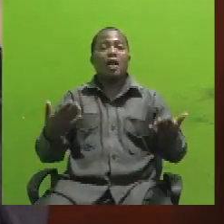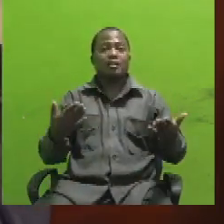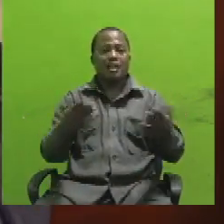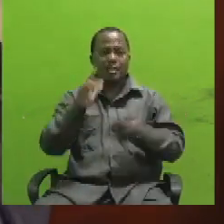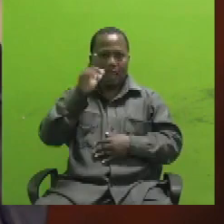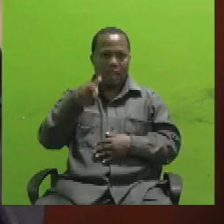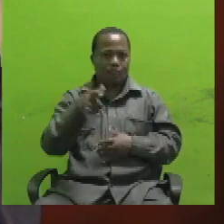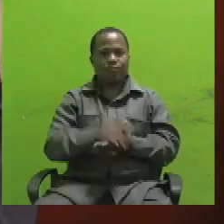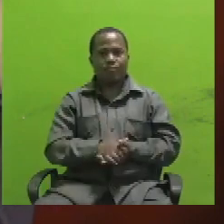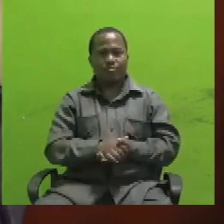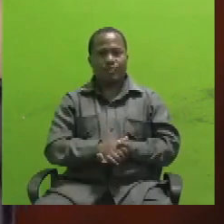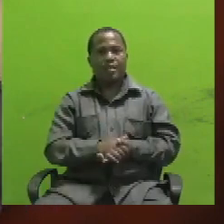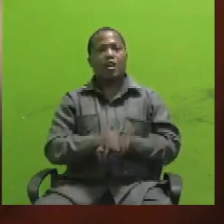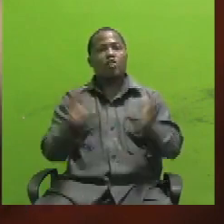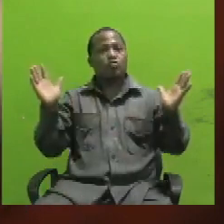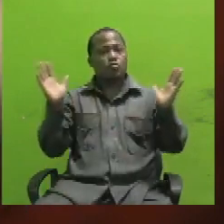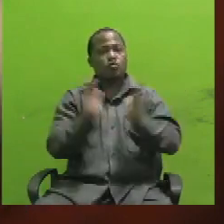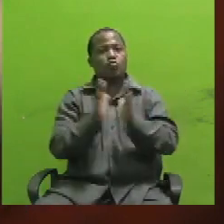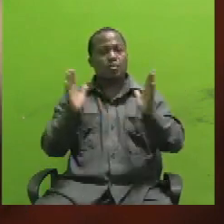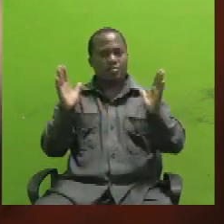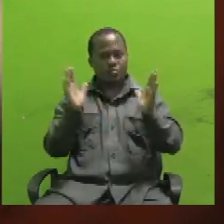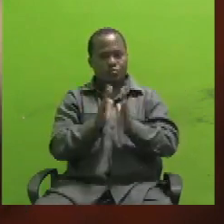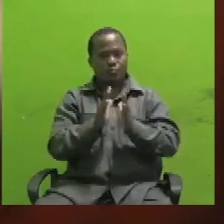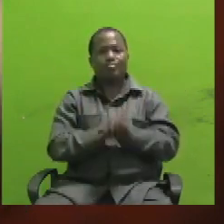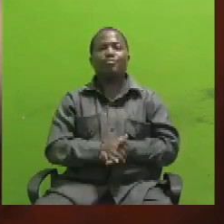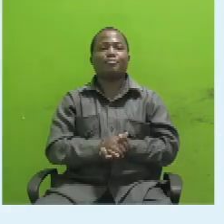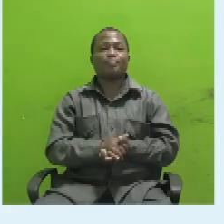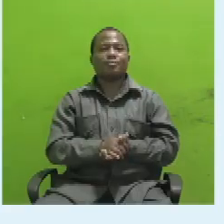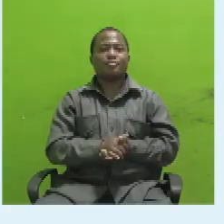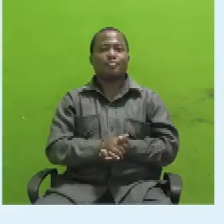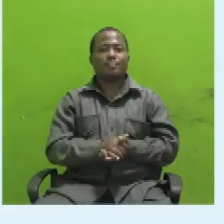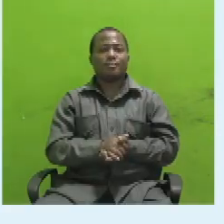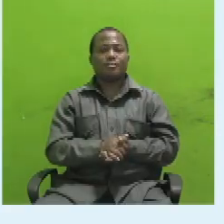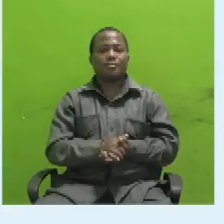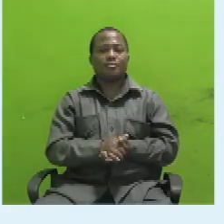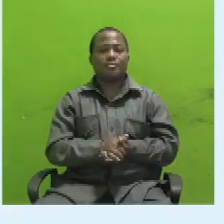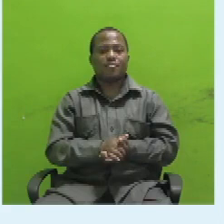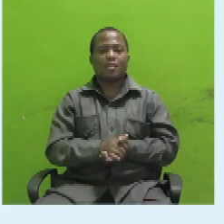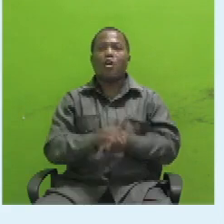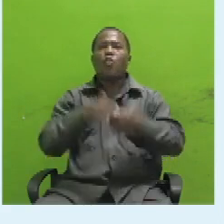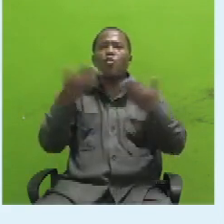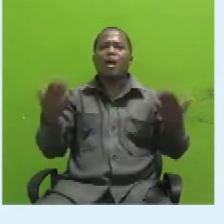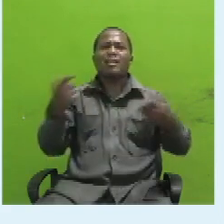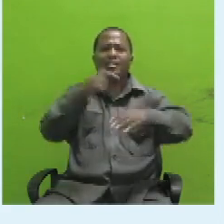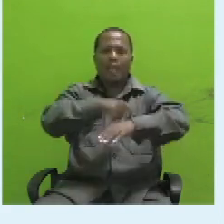Let us have 2 claps. 1, 2. What time is